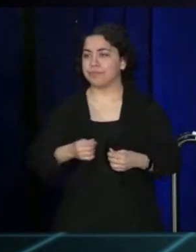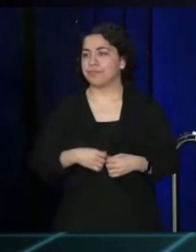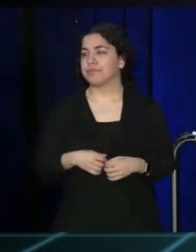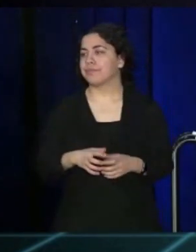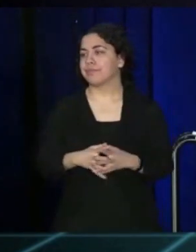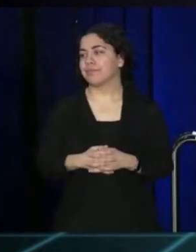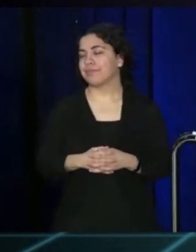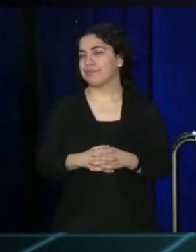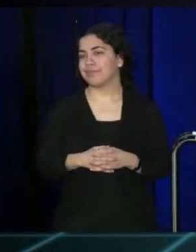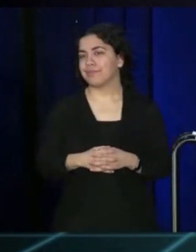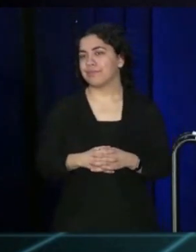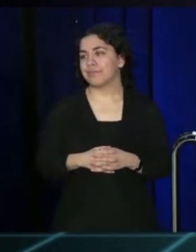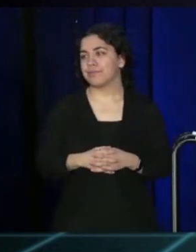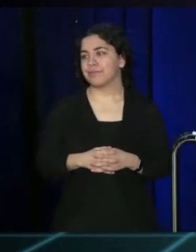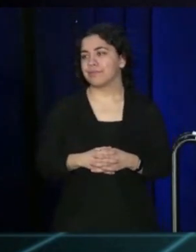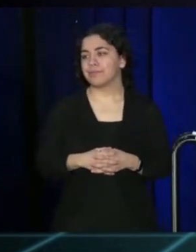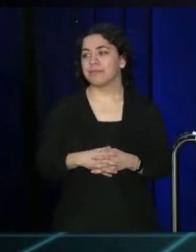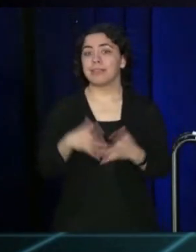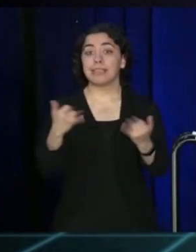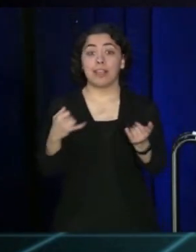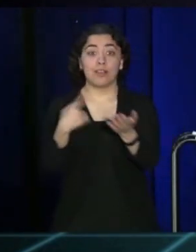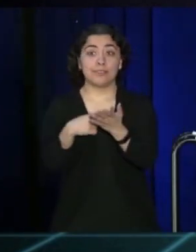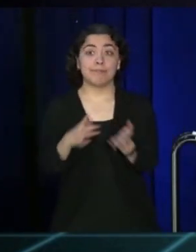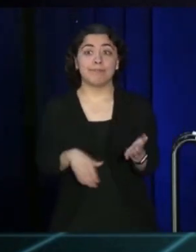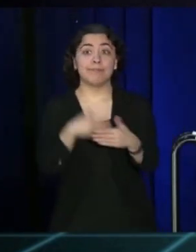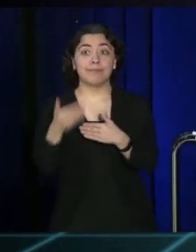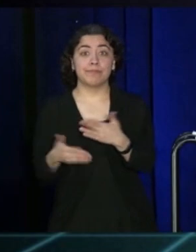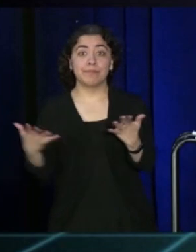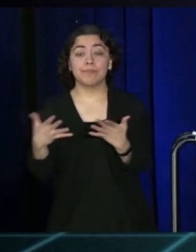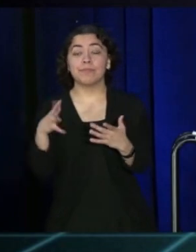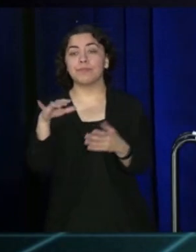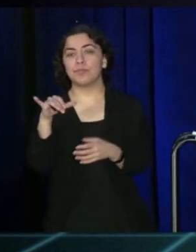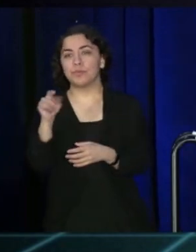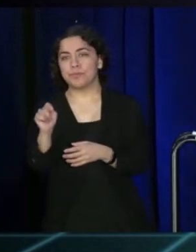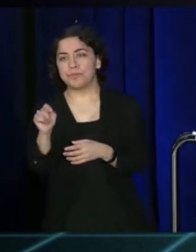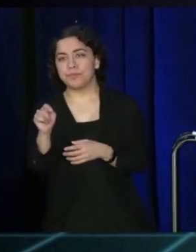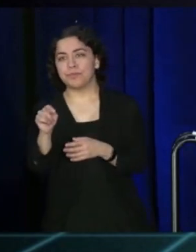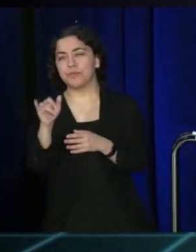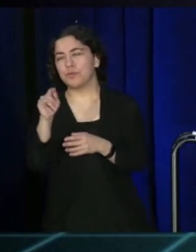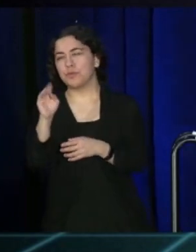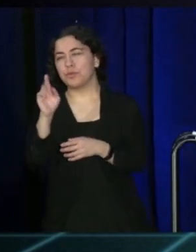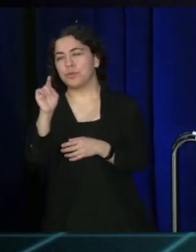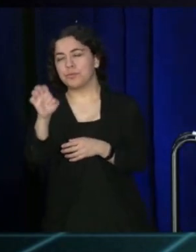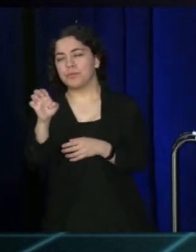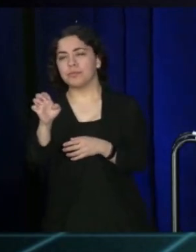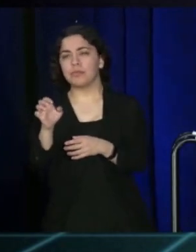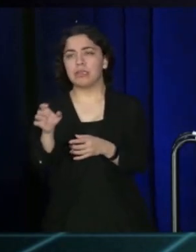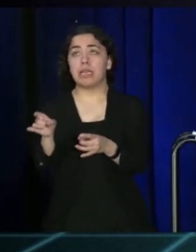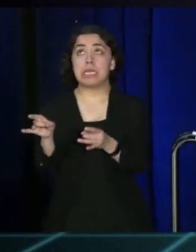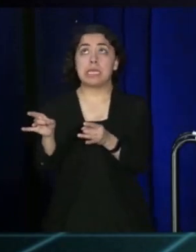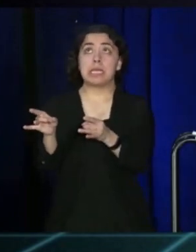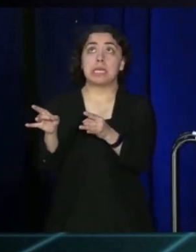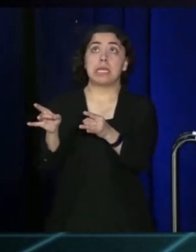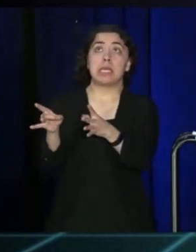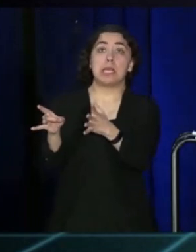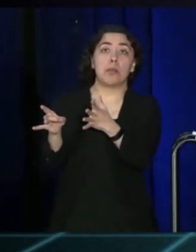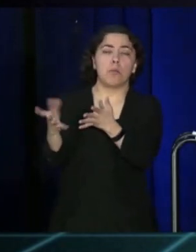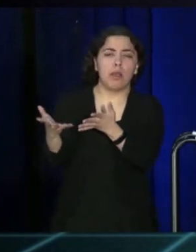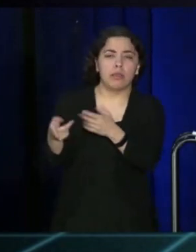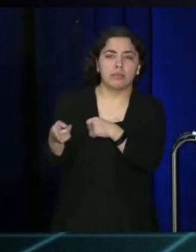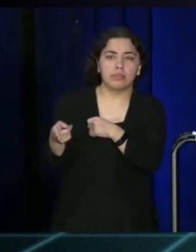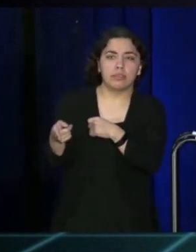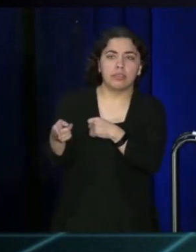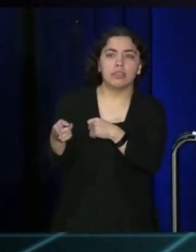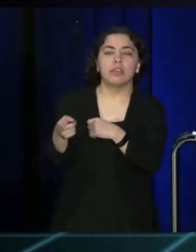Okay, now we're going to talk about YouTube. The thing I hate about this so much is that the browser knows